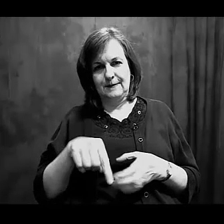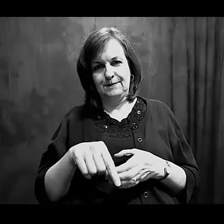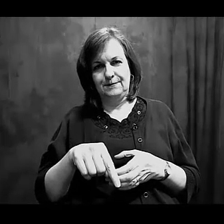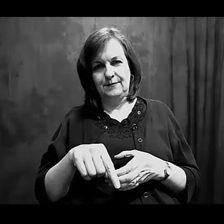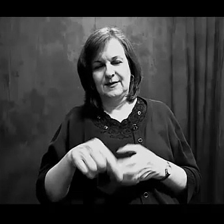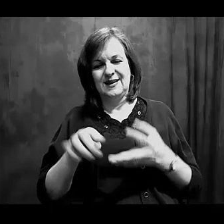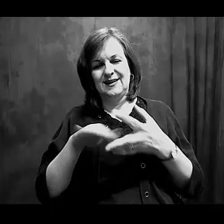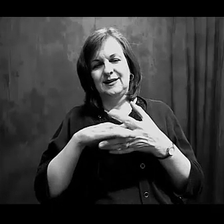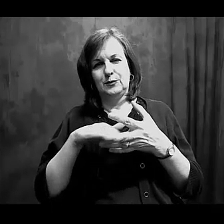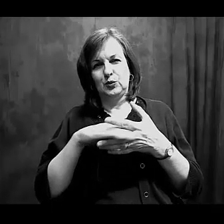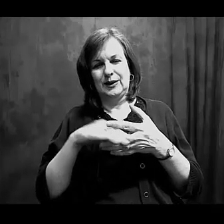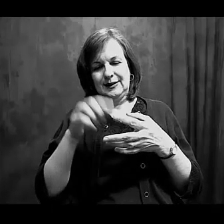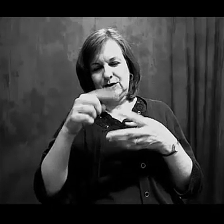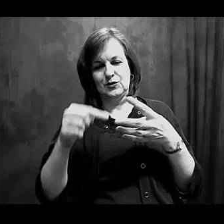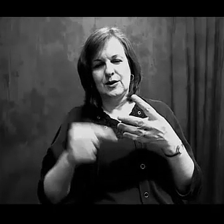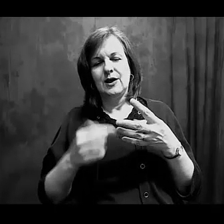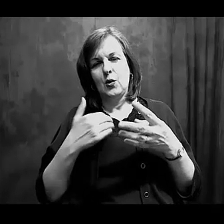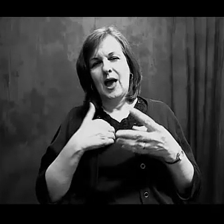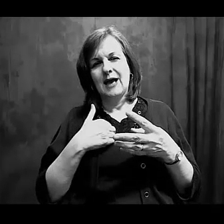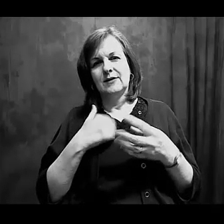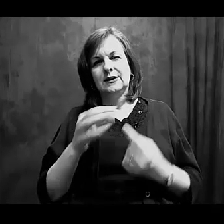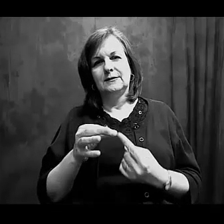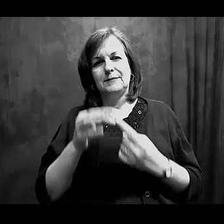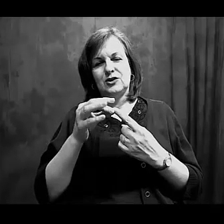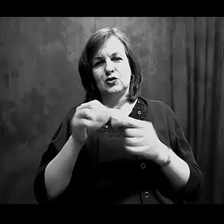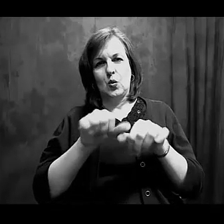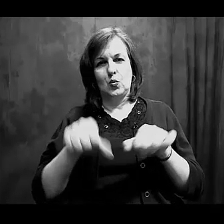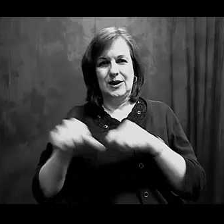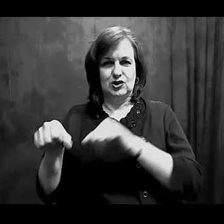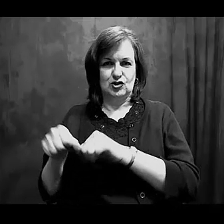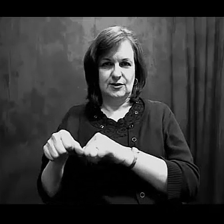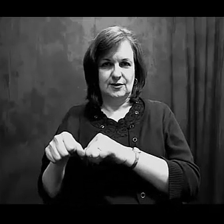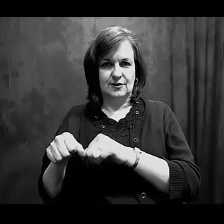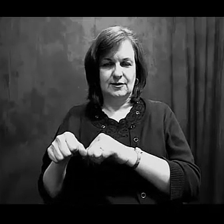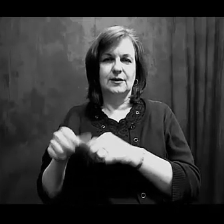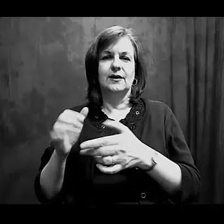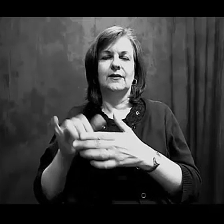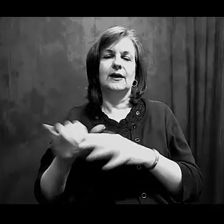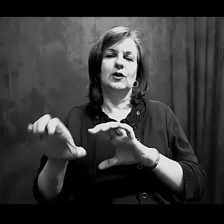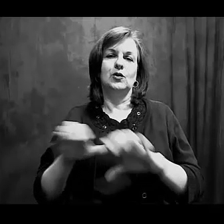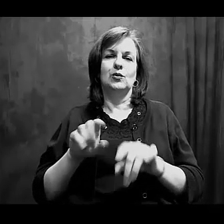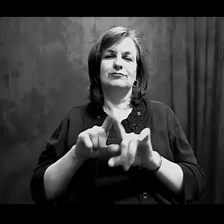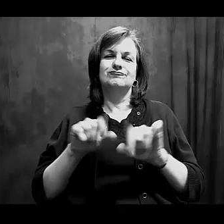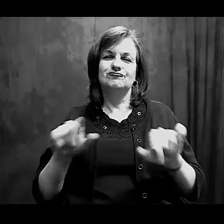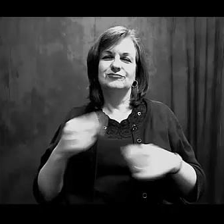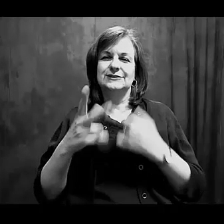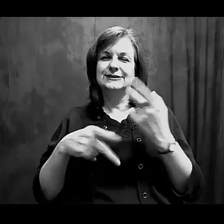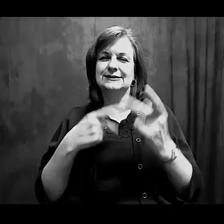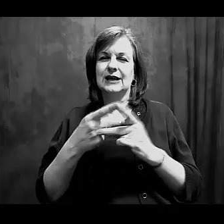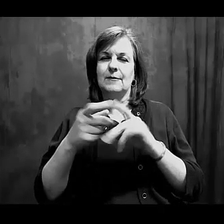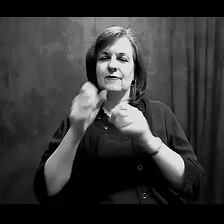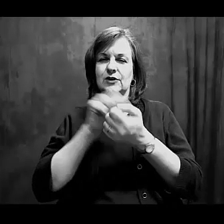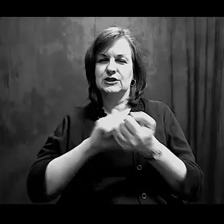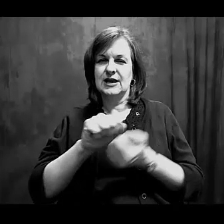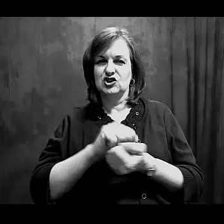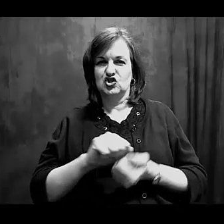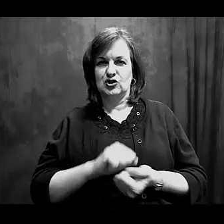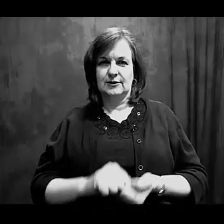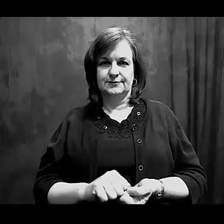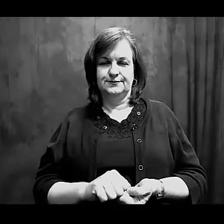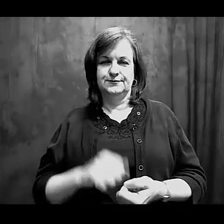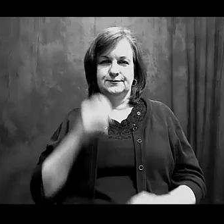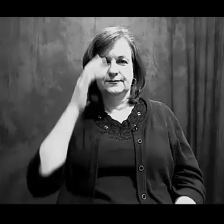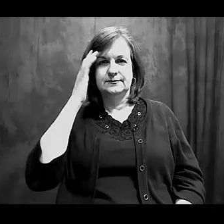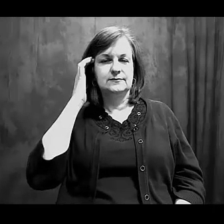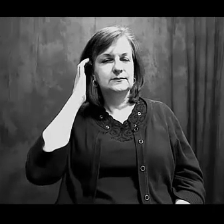two openings. And then in between, you'd have specialized regions that you're going to do different types of digestion and